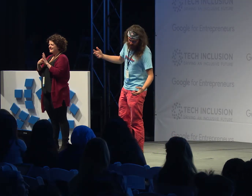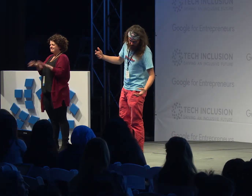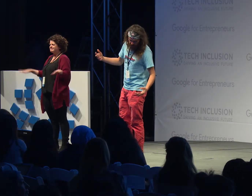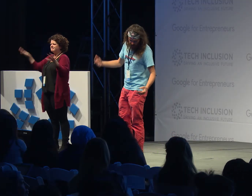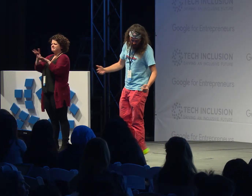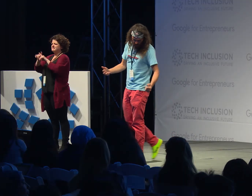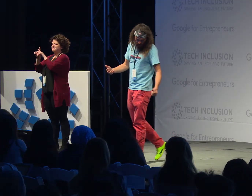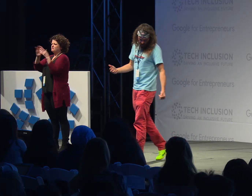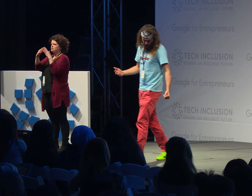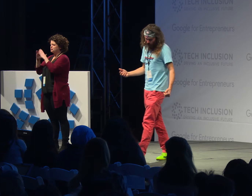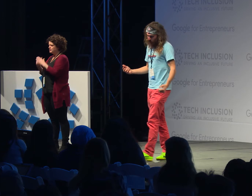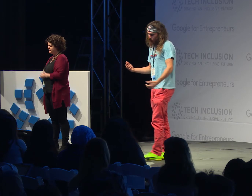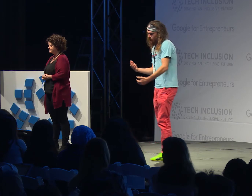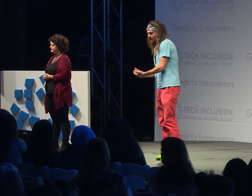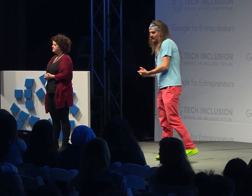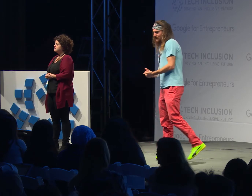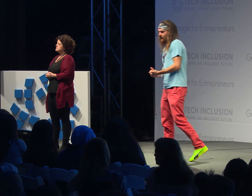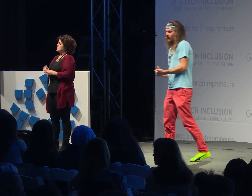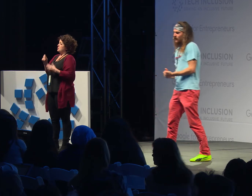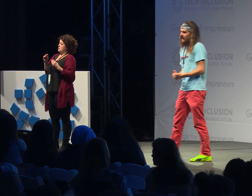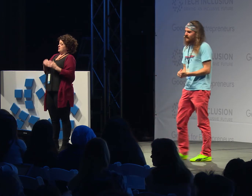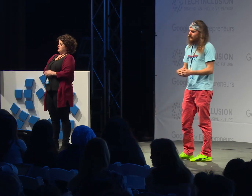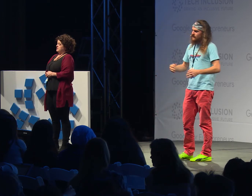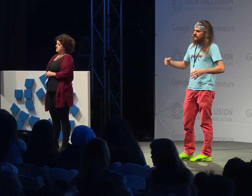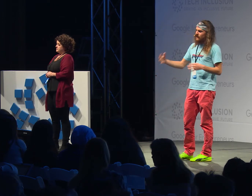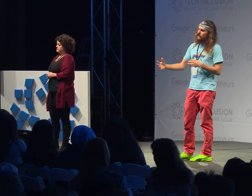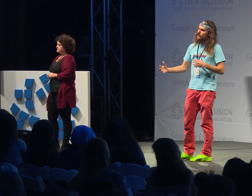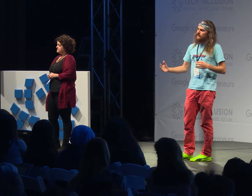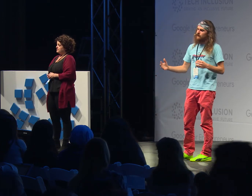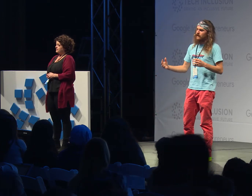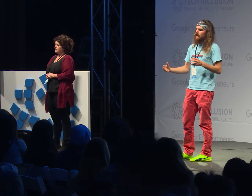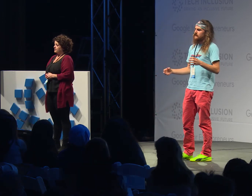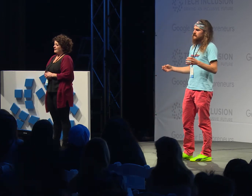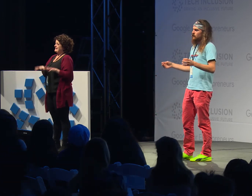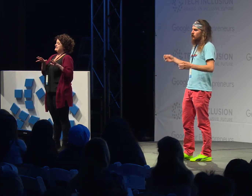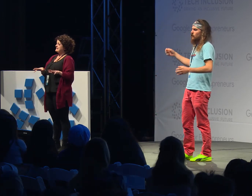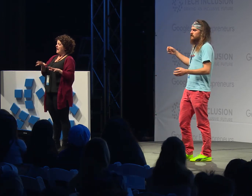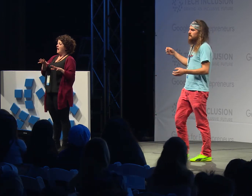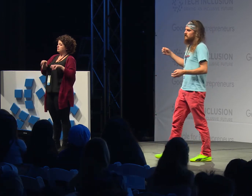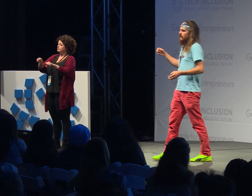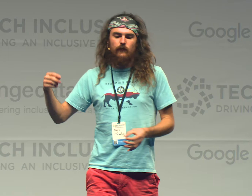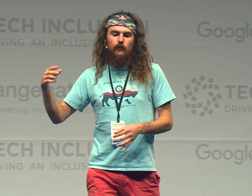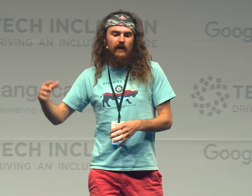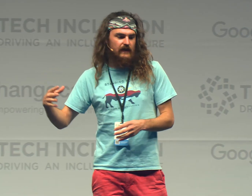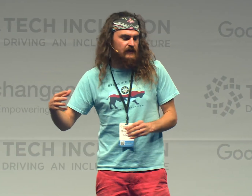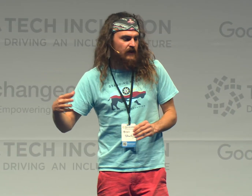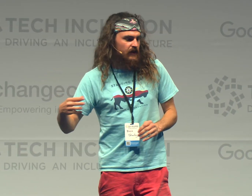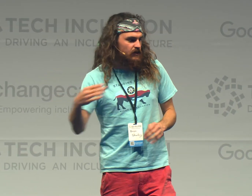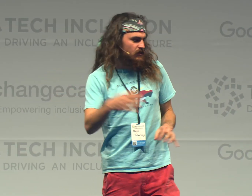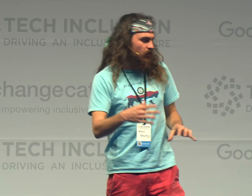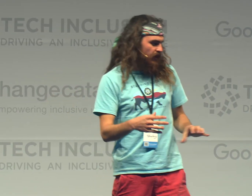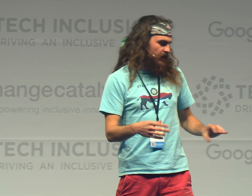communities. So transitioning from like settler colonialism being a system which seeks to like